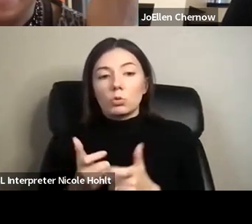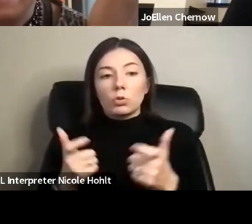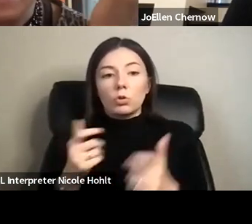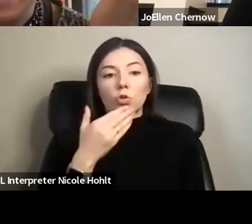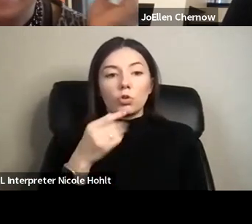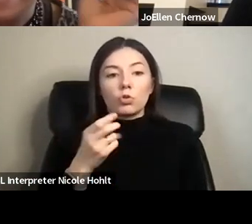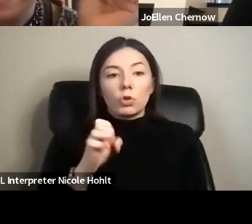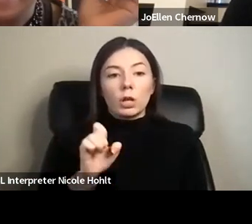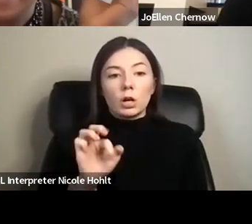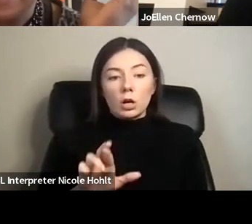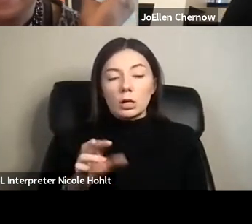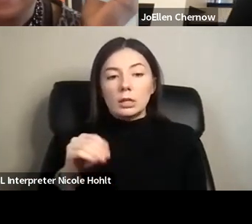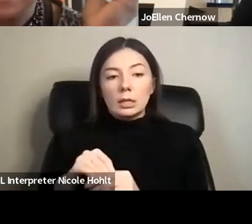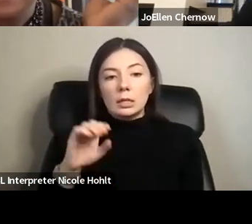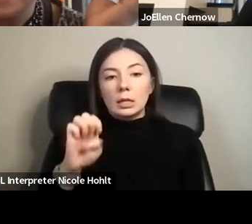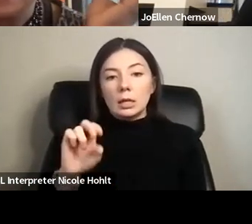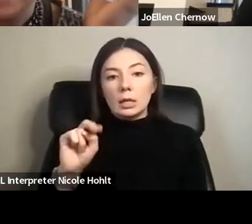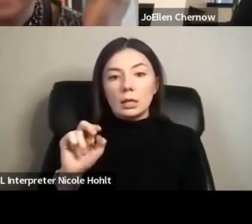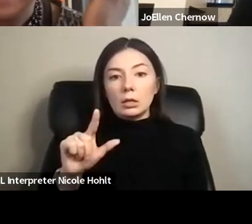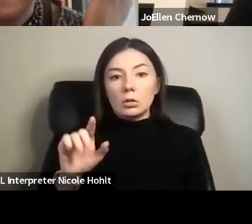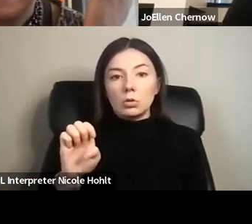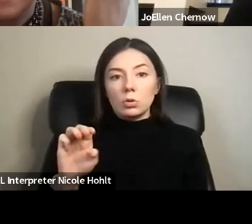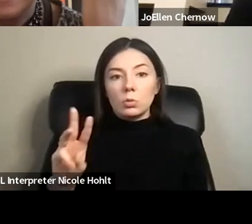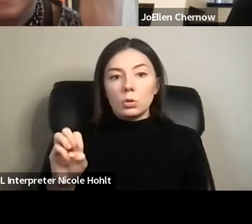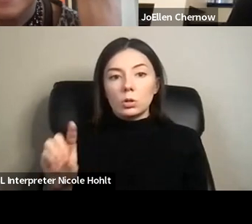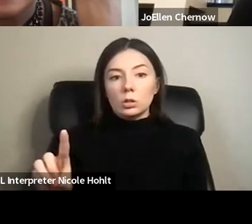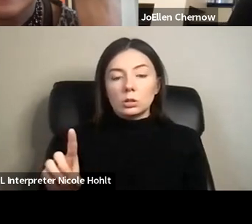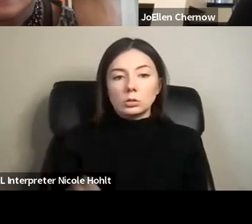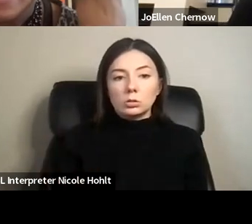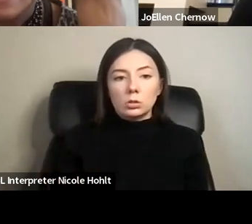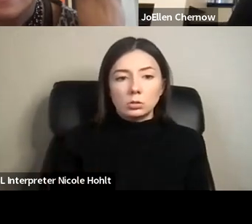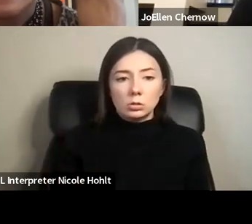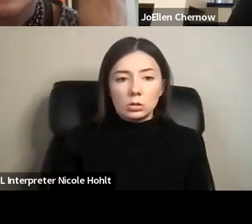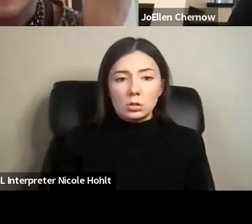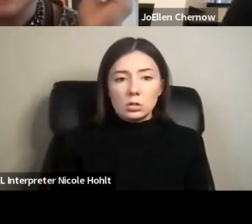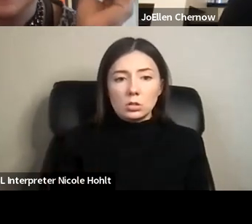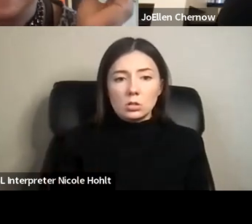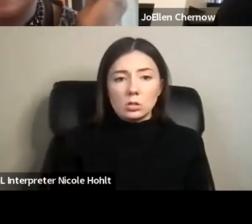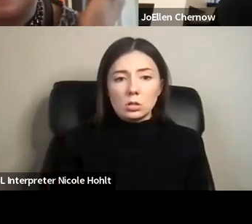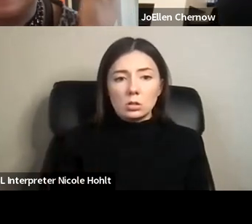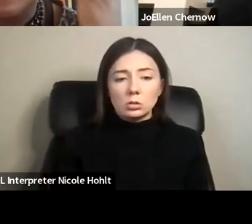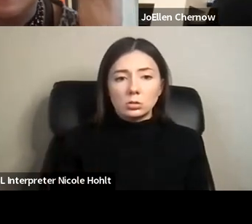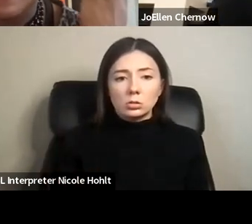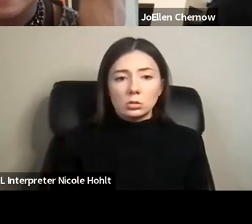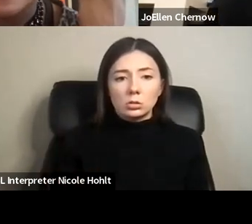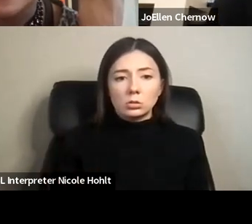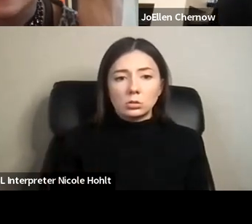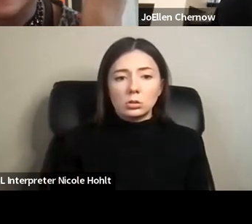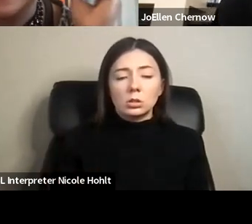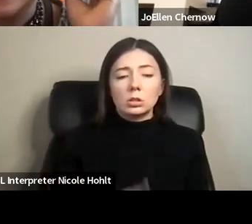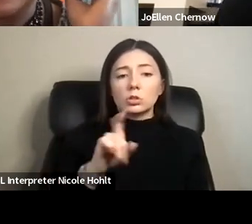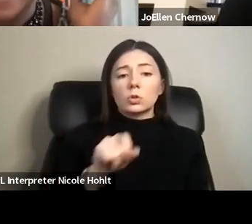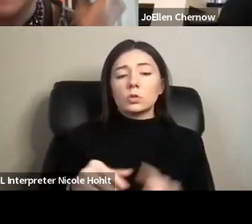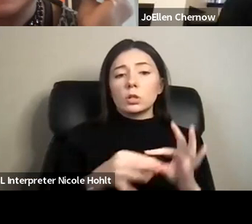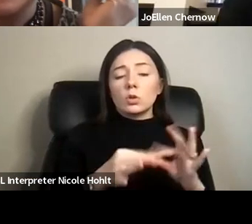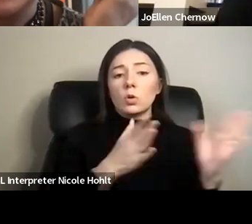Let me try to read. Who works in it? They do have questions organized. The questions about organizing